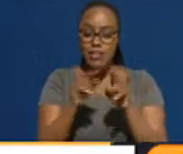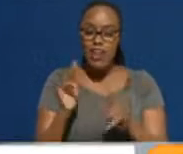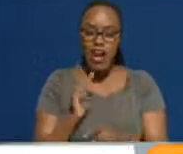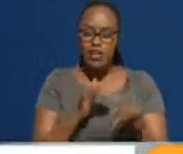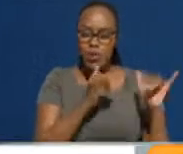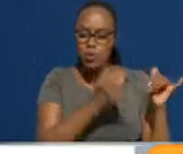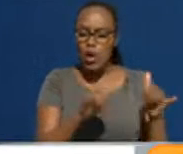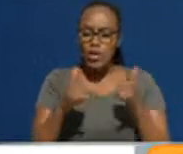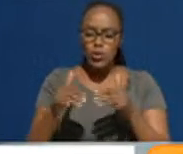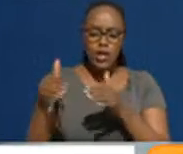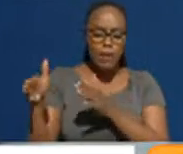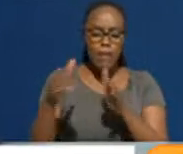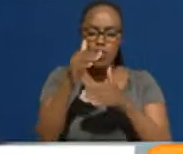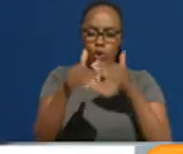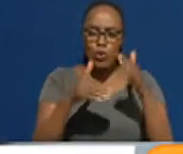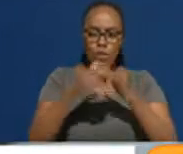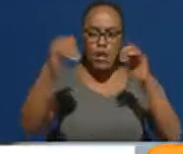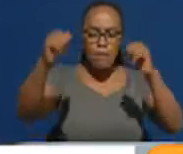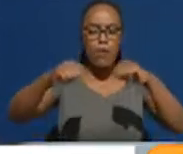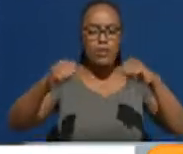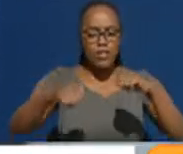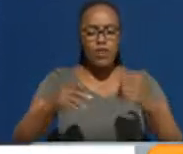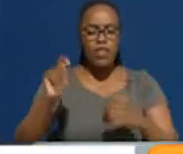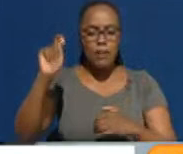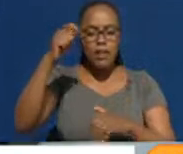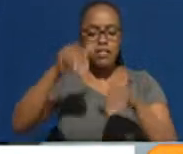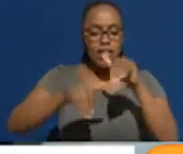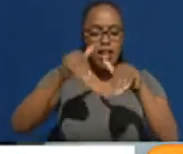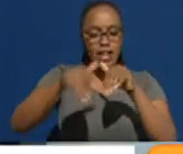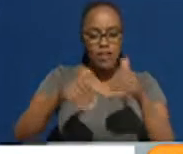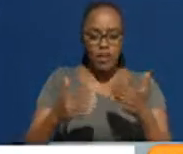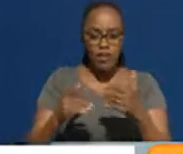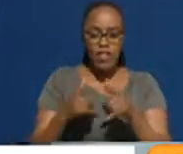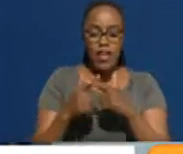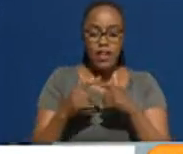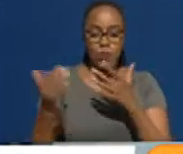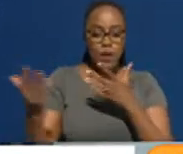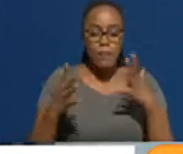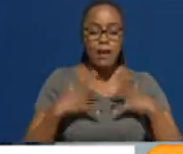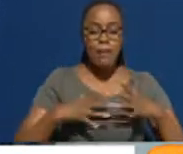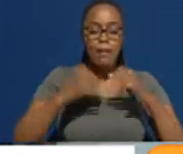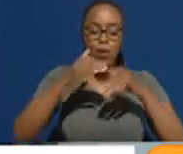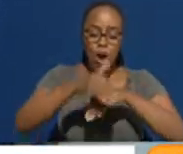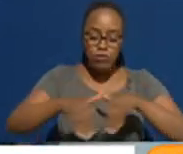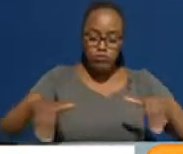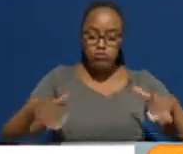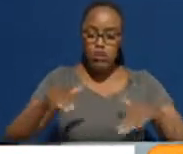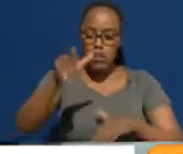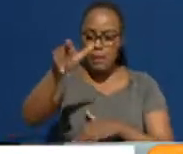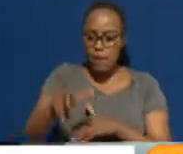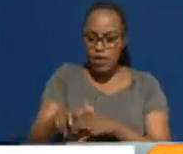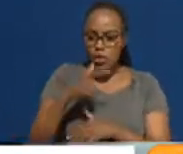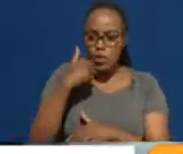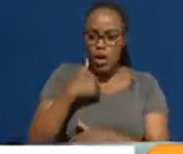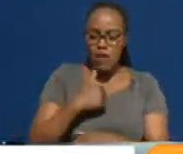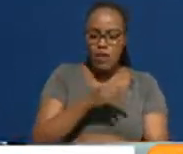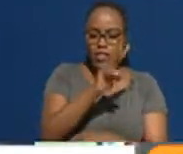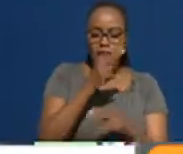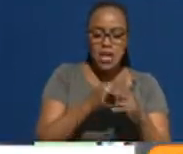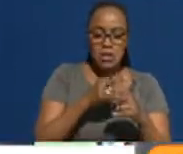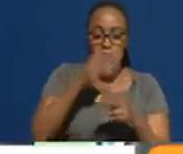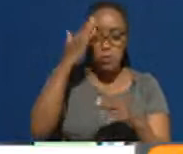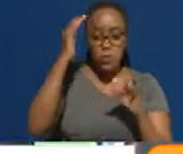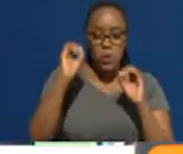tried all these methods, is it possible for the presidential elections we just bring people who are neutral? That person does not have a second name that you